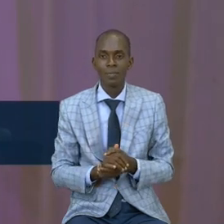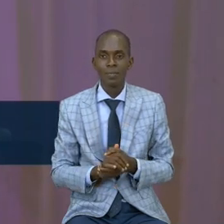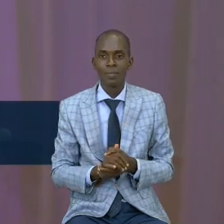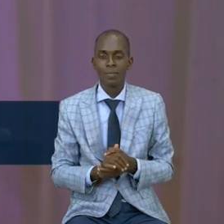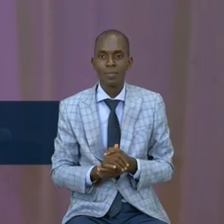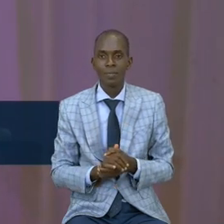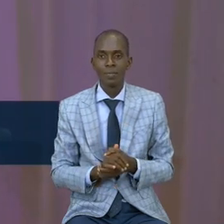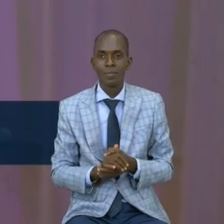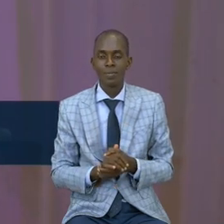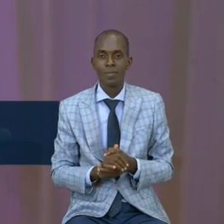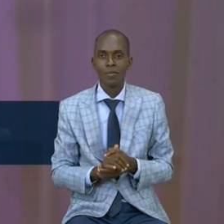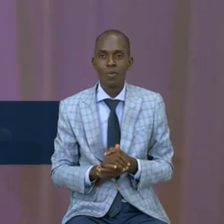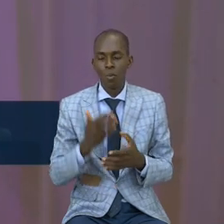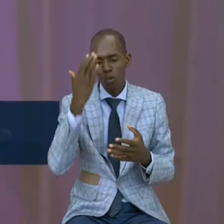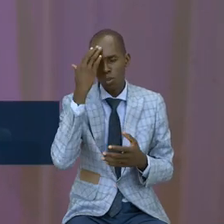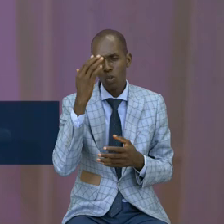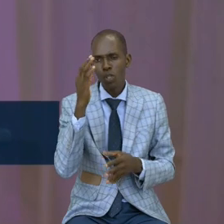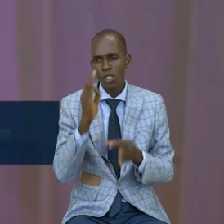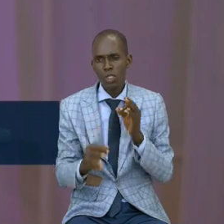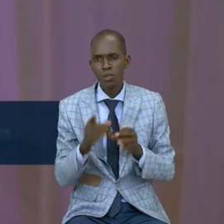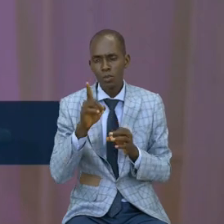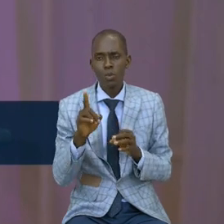If you are true, raise up the flag.